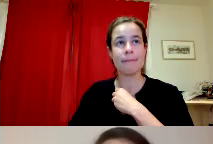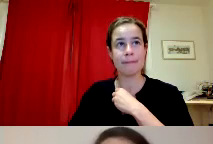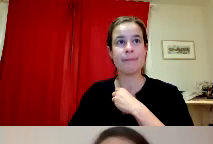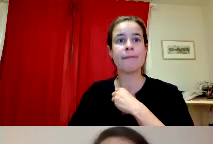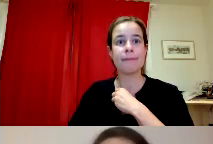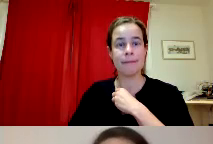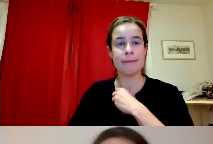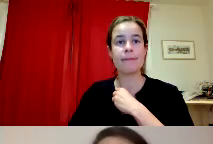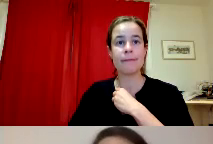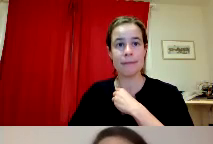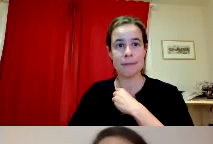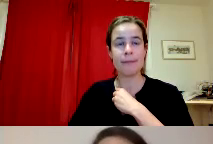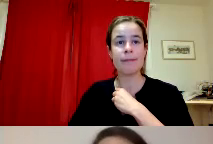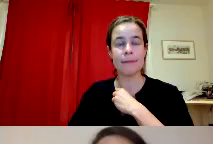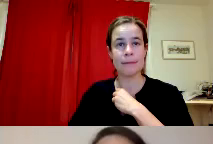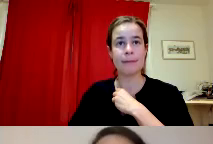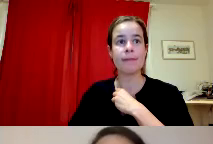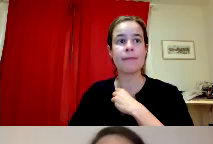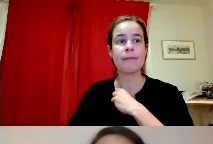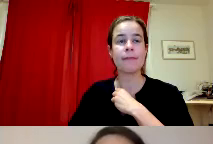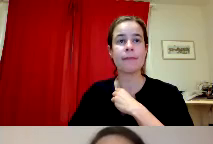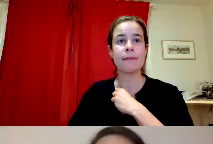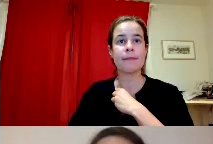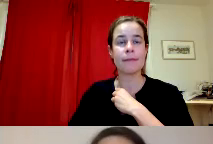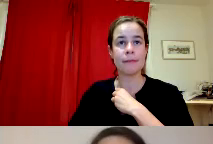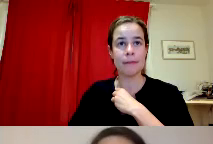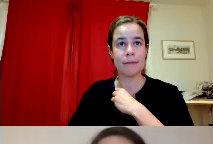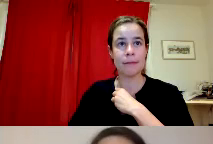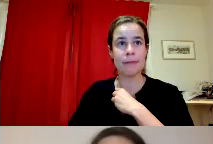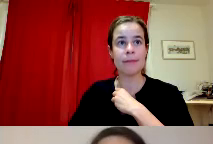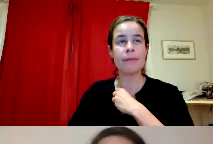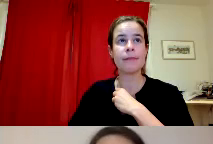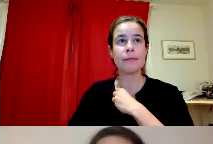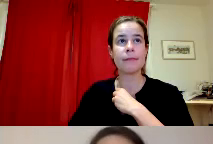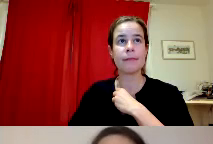impacts on the introduction of solids. So all of these babies